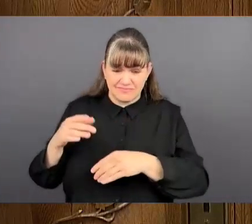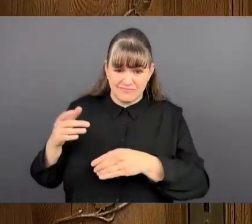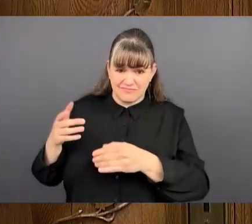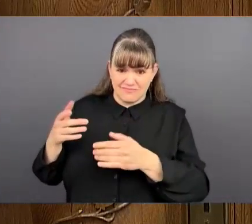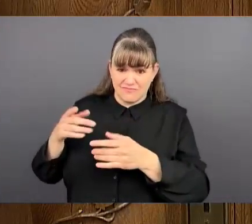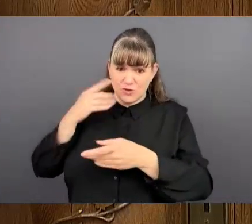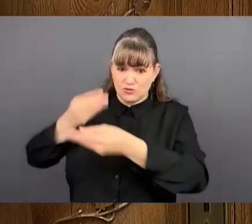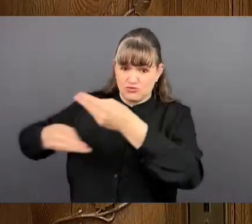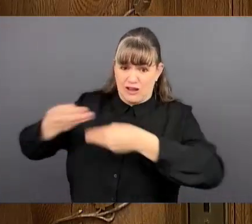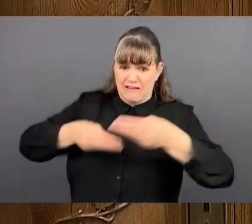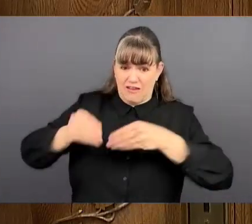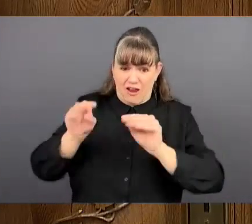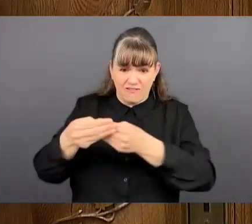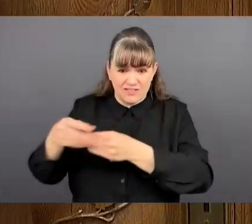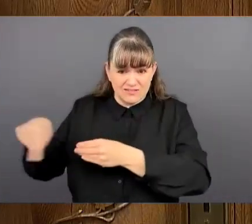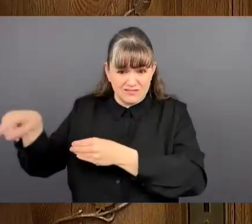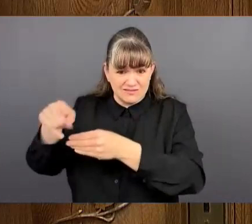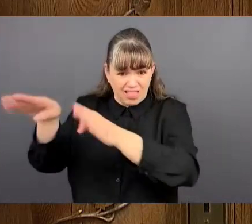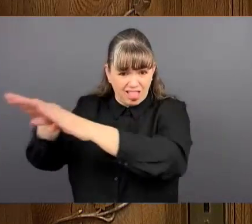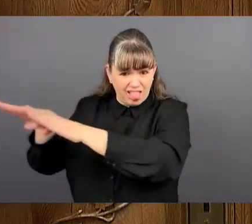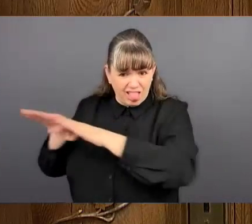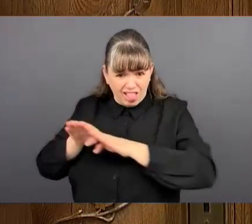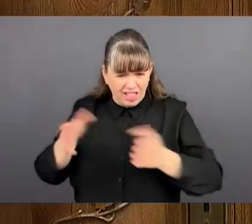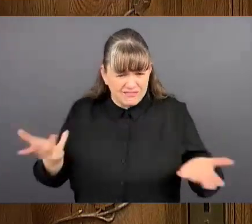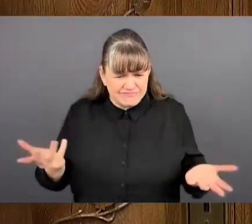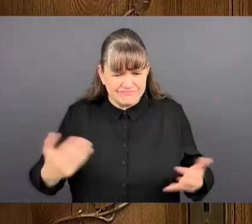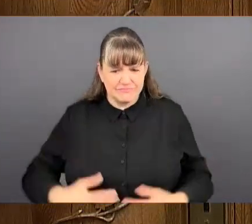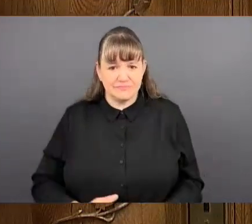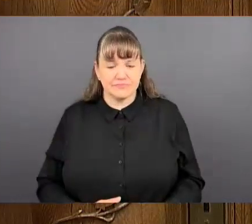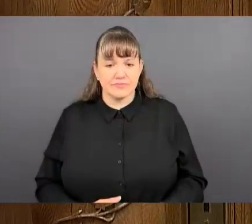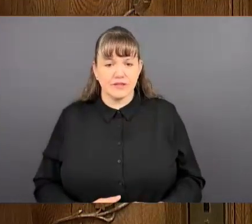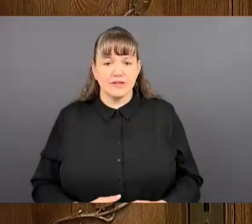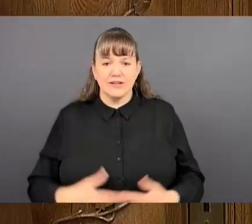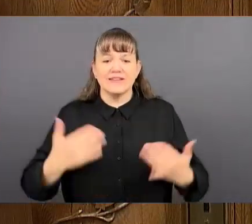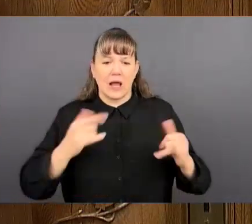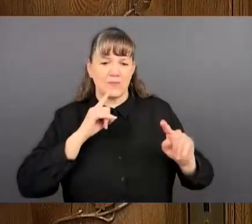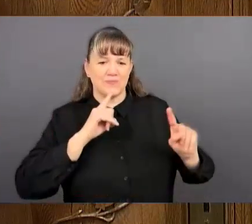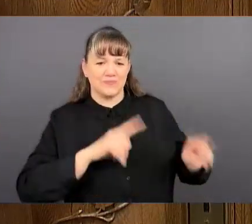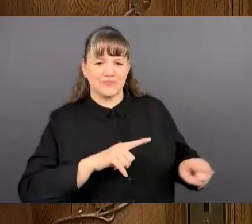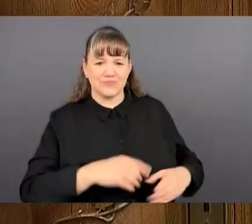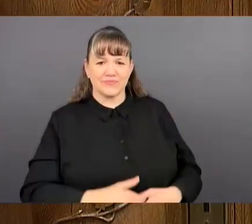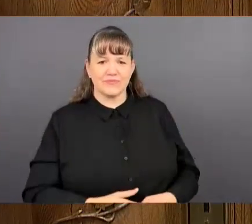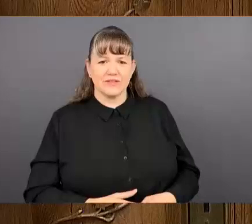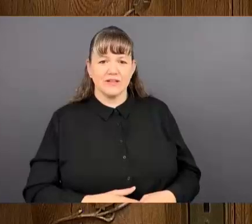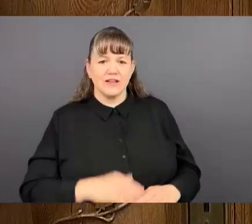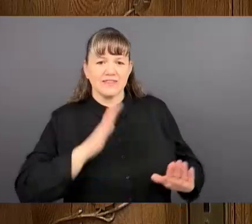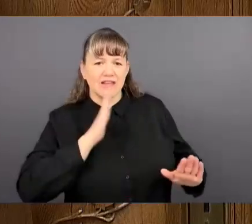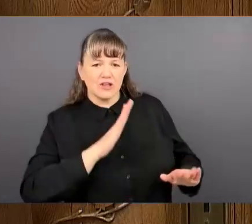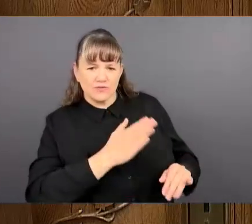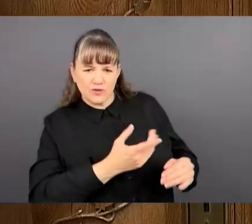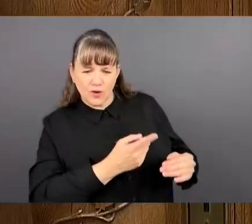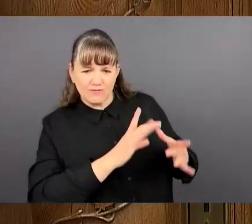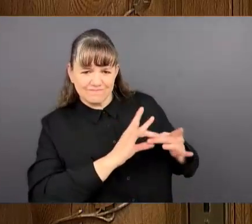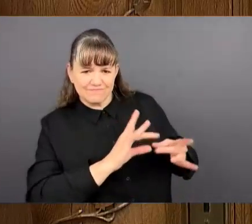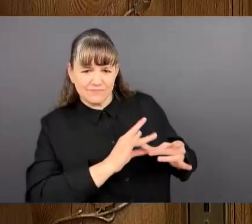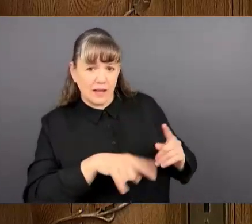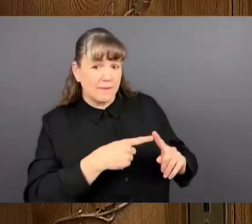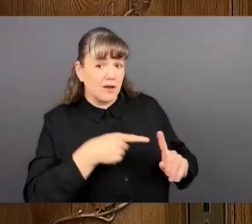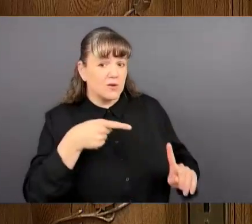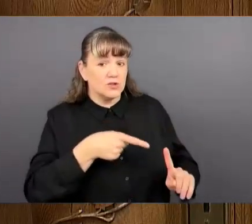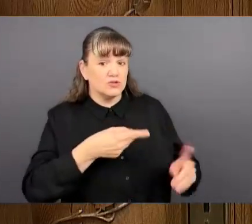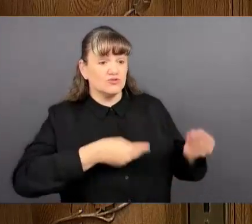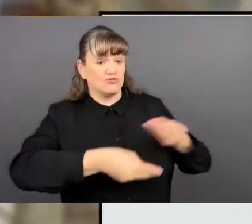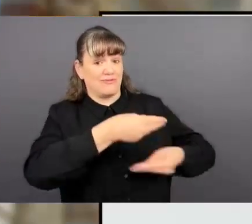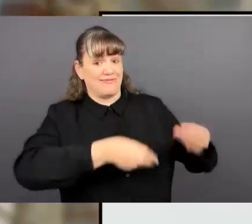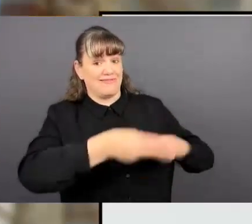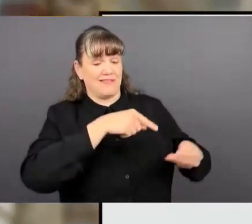again correct the misinformation about our trade offices. It is inaccurate. We have kept and opened even new